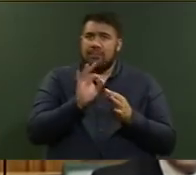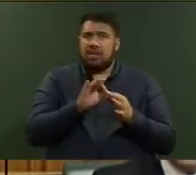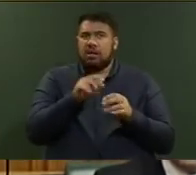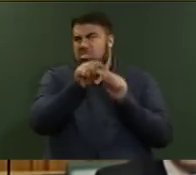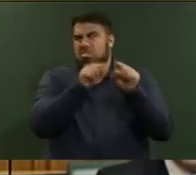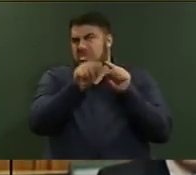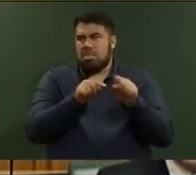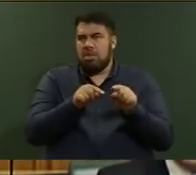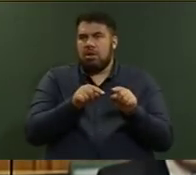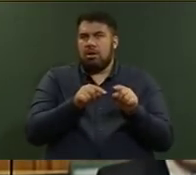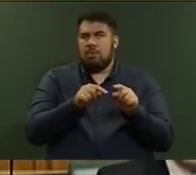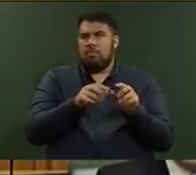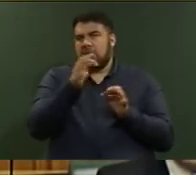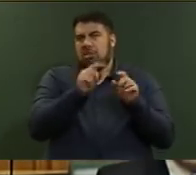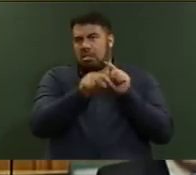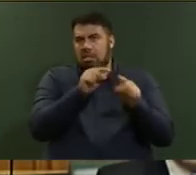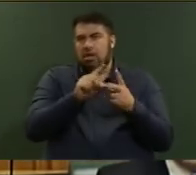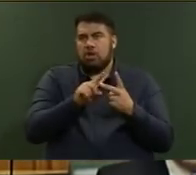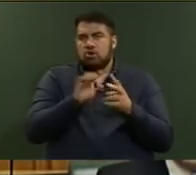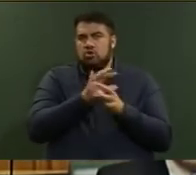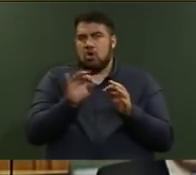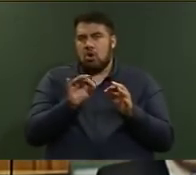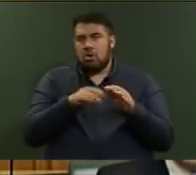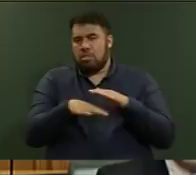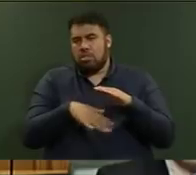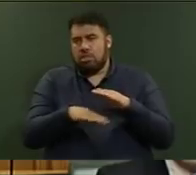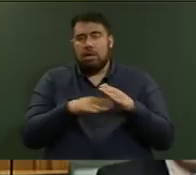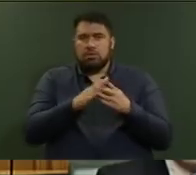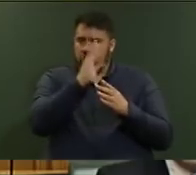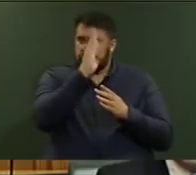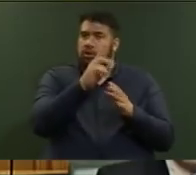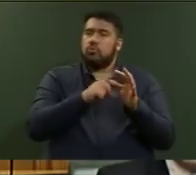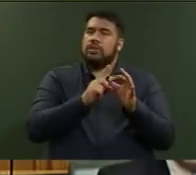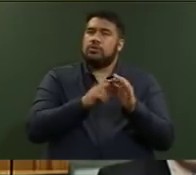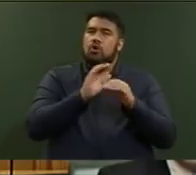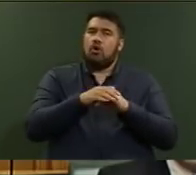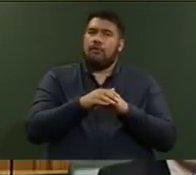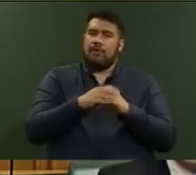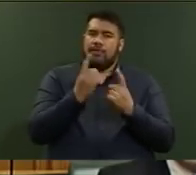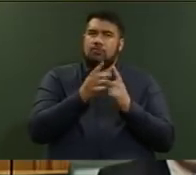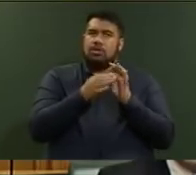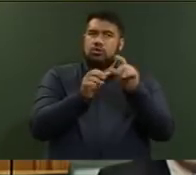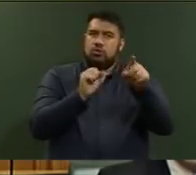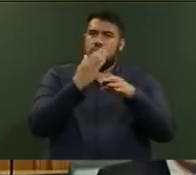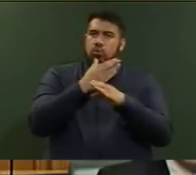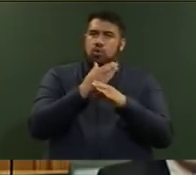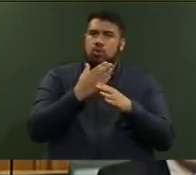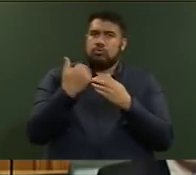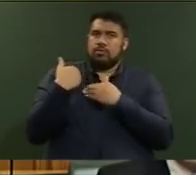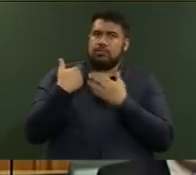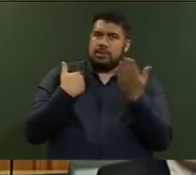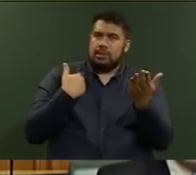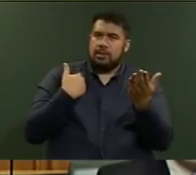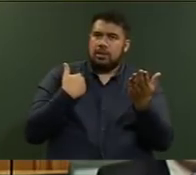them, no innuendo in them, just straight questions about matters that relate to his portfolio and what he has been